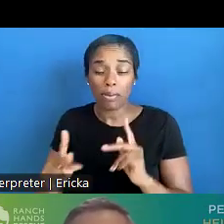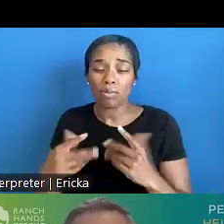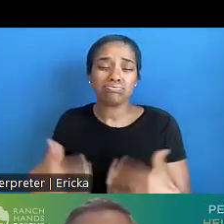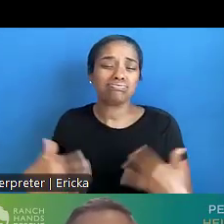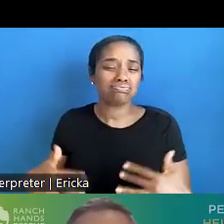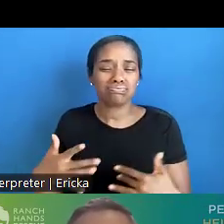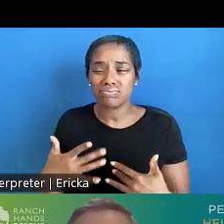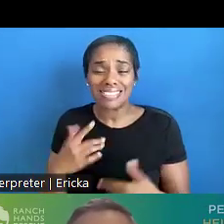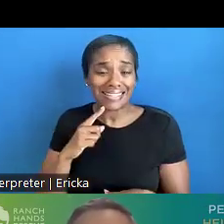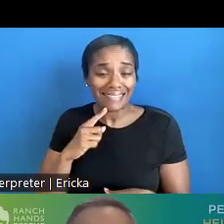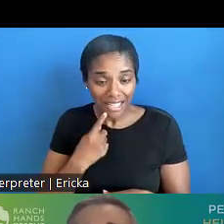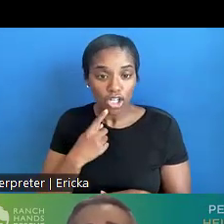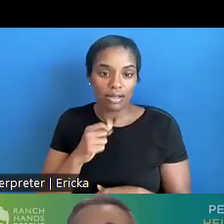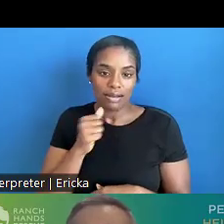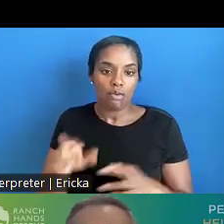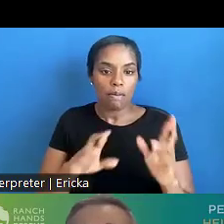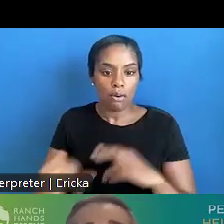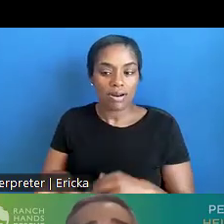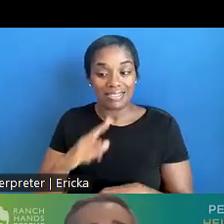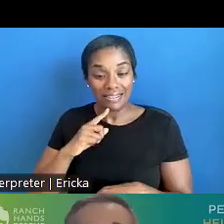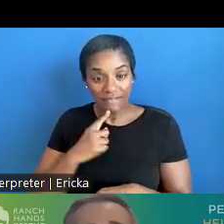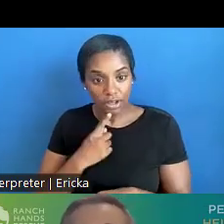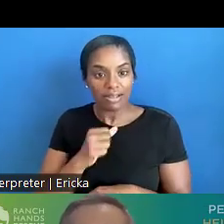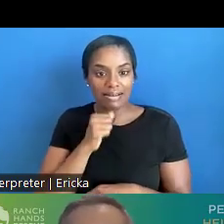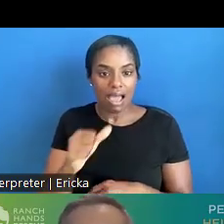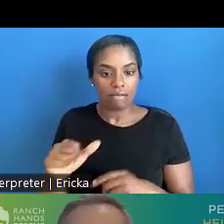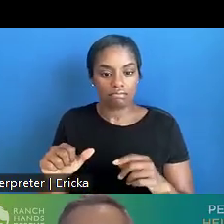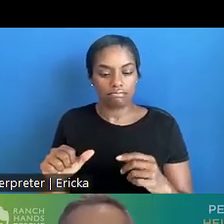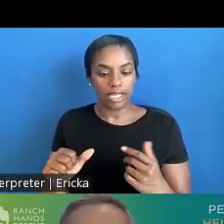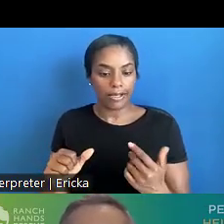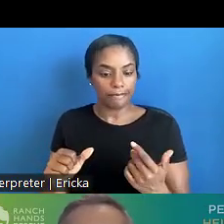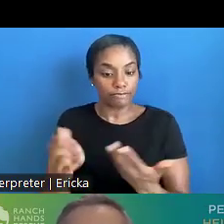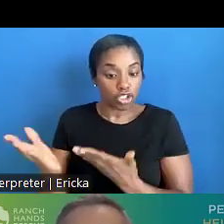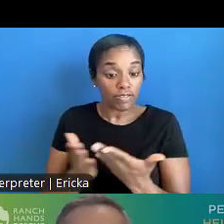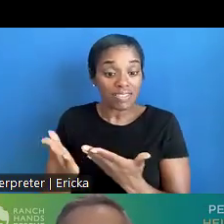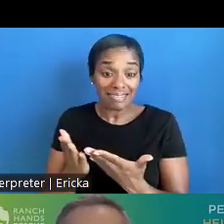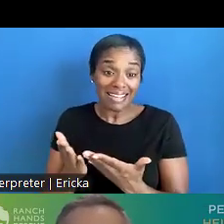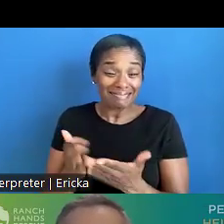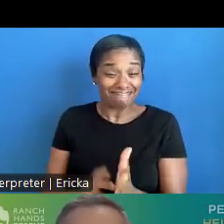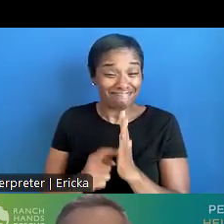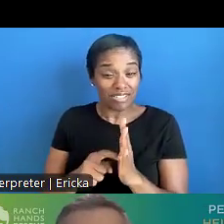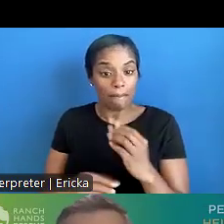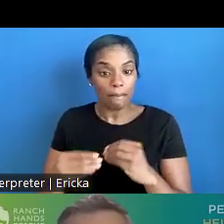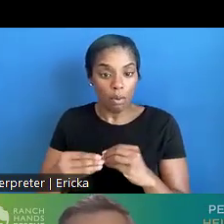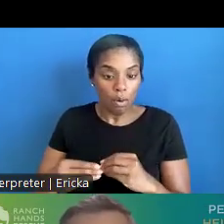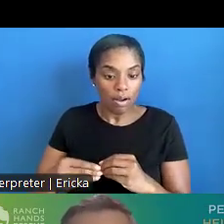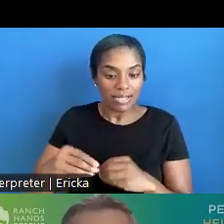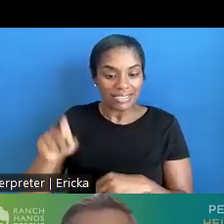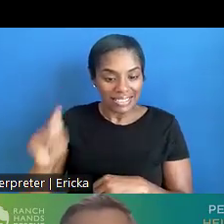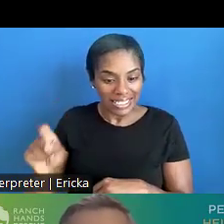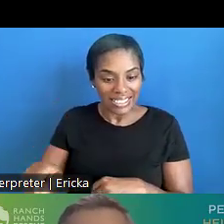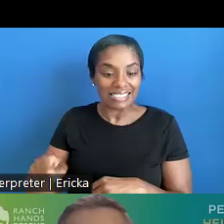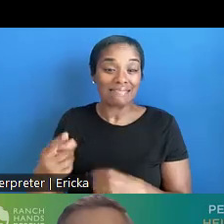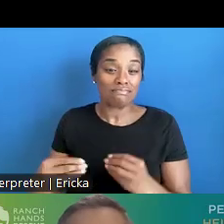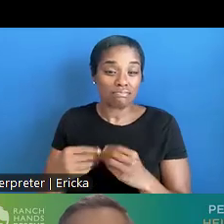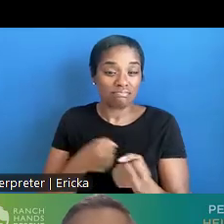vastly underserved, but have higher needs and therefore require more services and more support. The other group would be